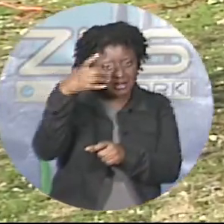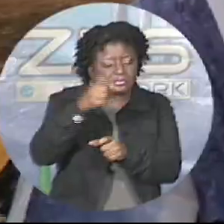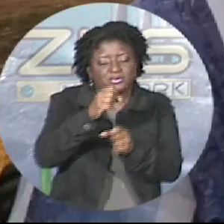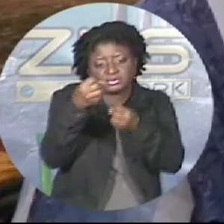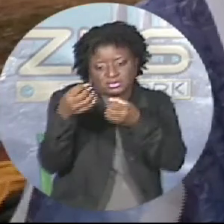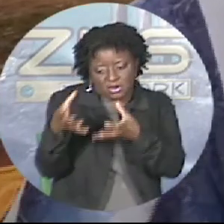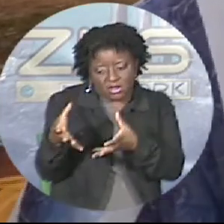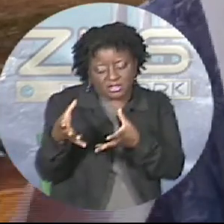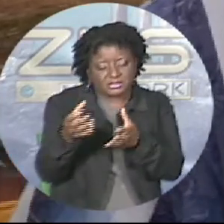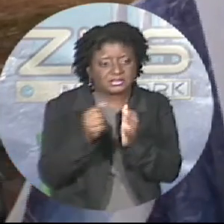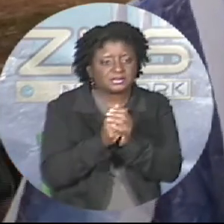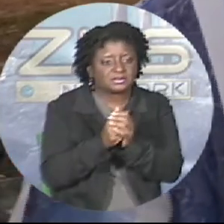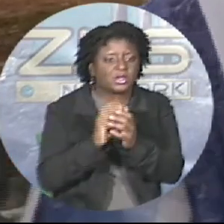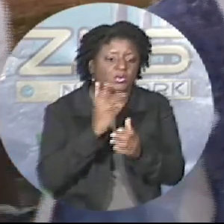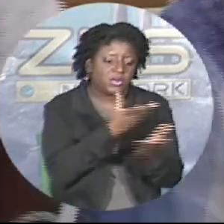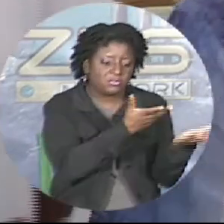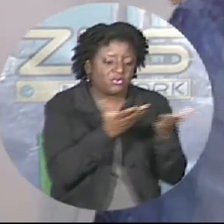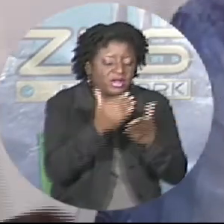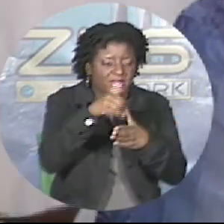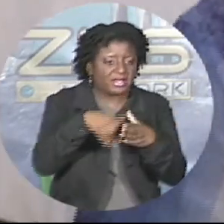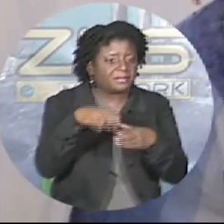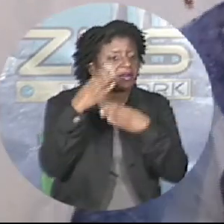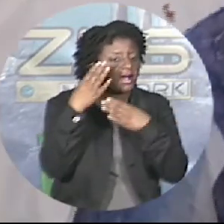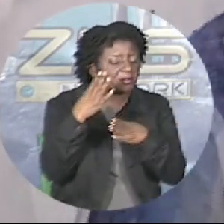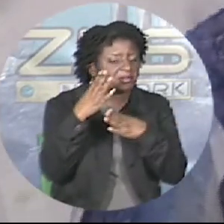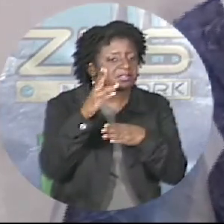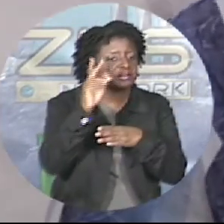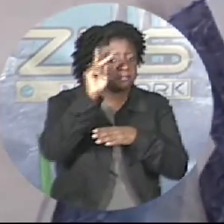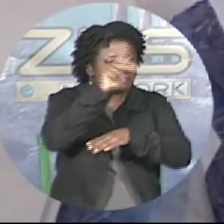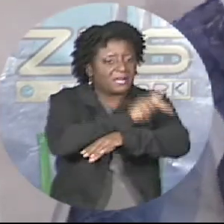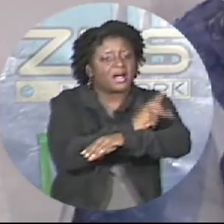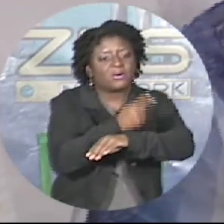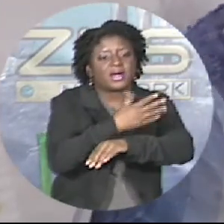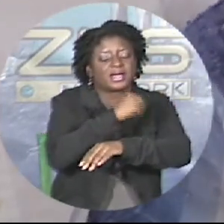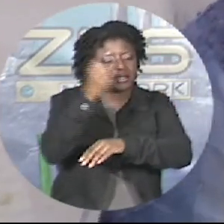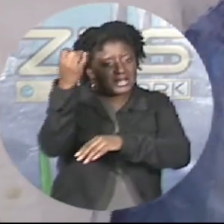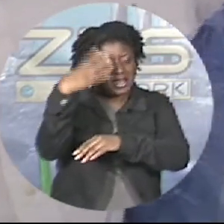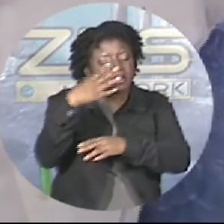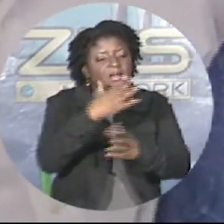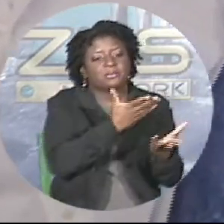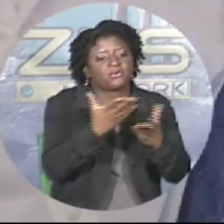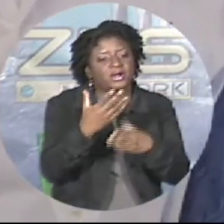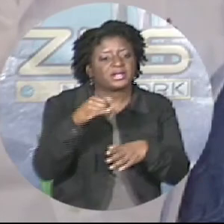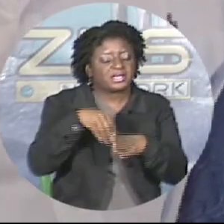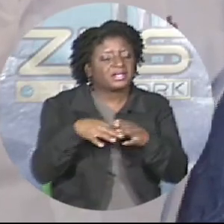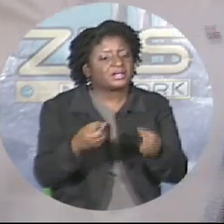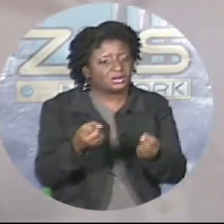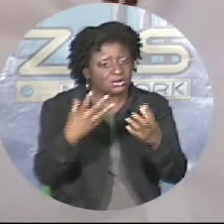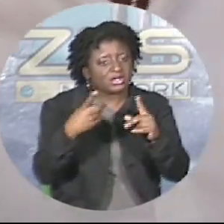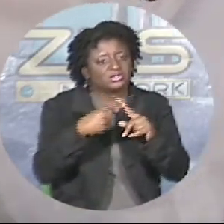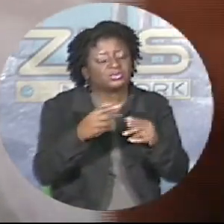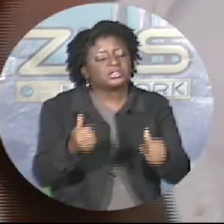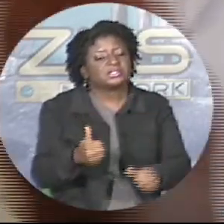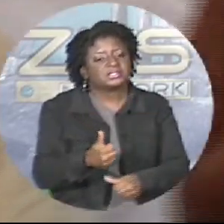in, Bahamas Power and Light have brought in significant numbers to assist their